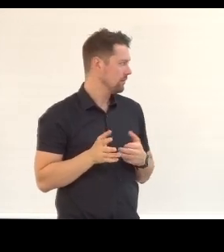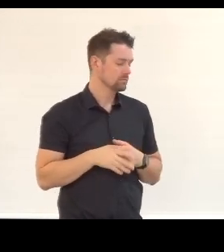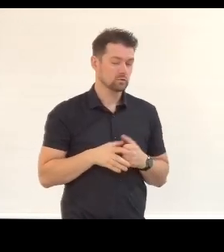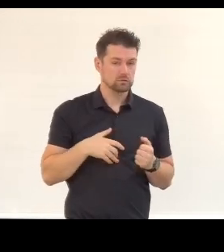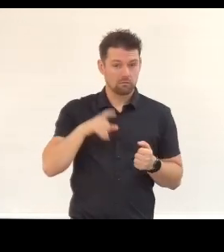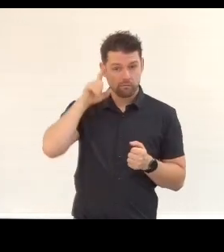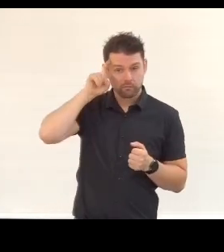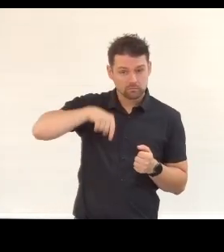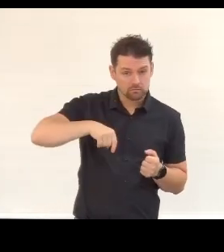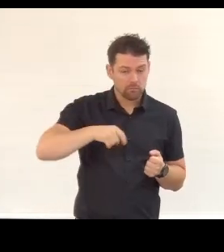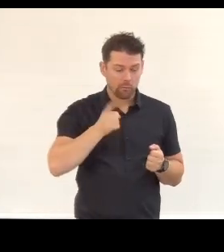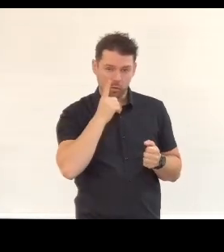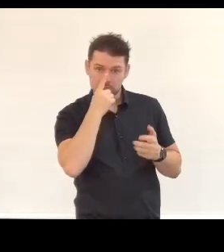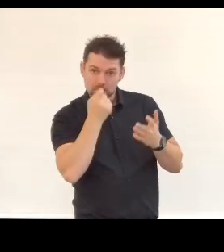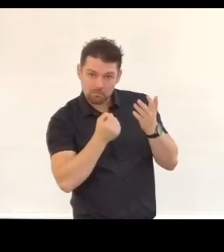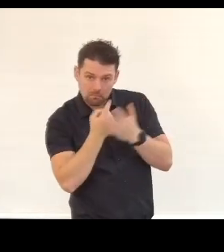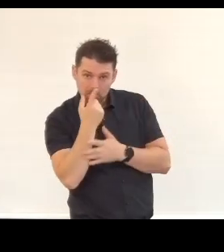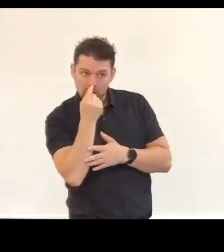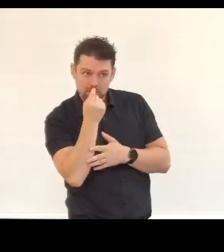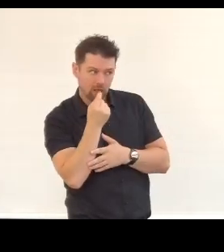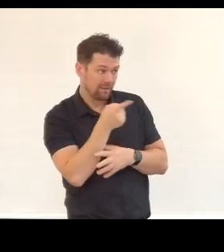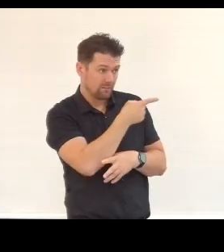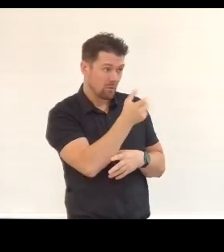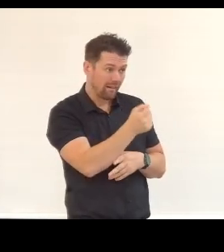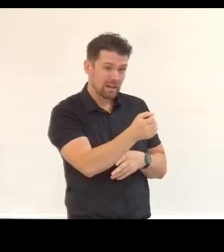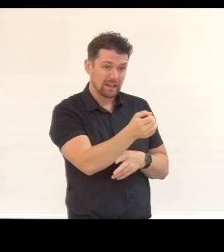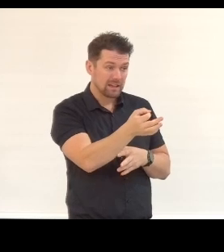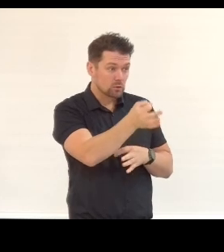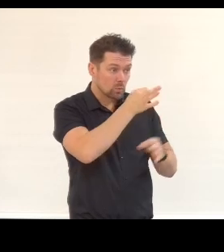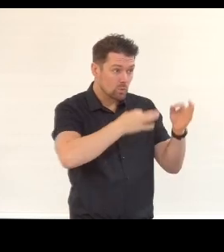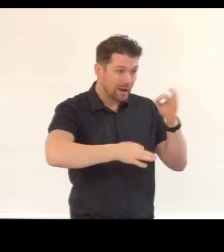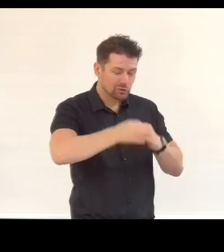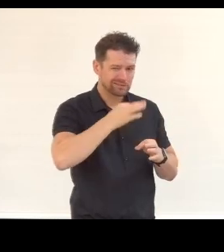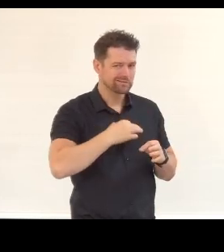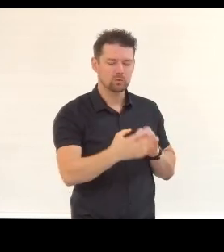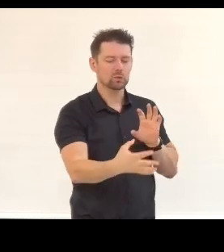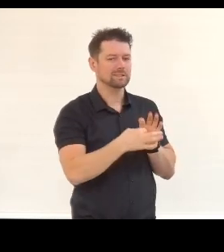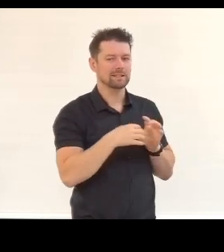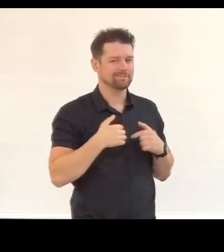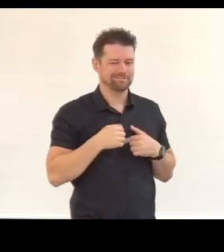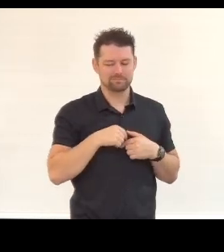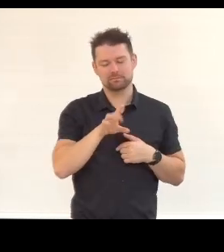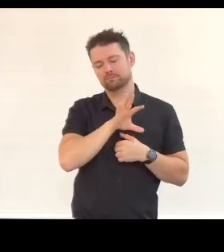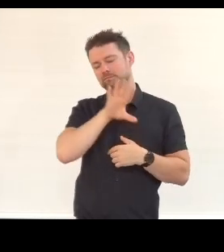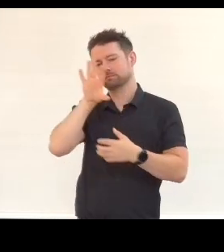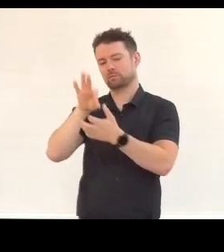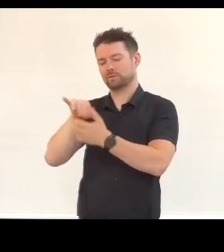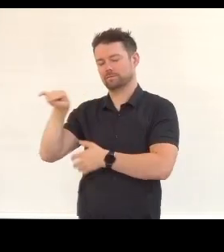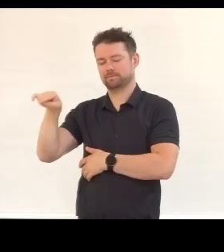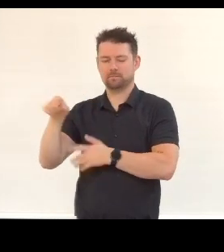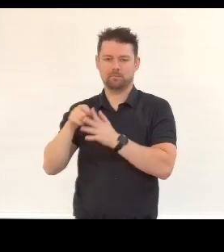So if you have specific questions about the experiments, please contact the PIs. They know much more about it than I do.